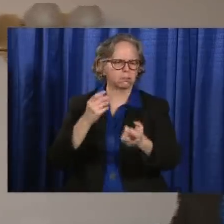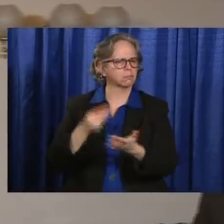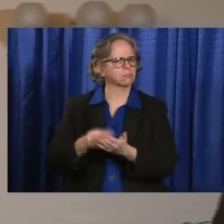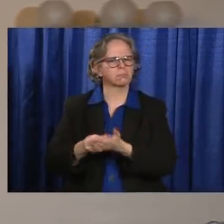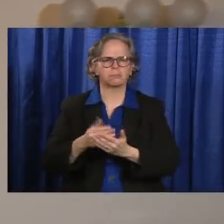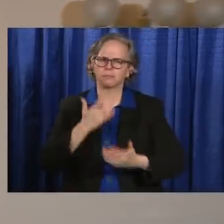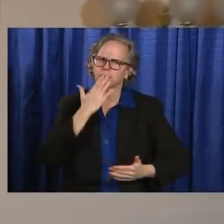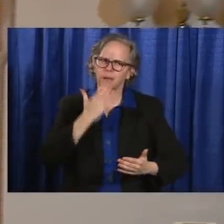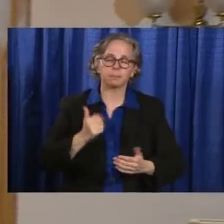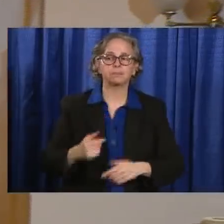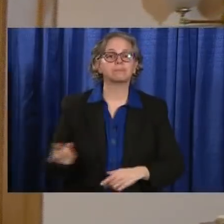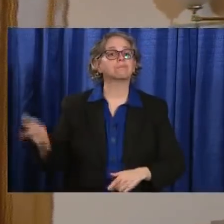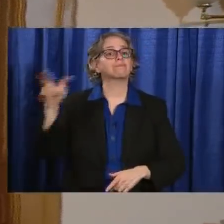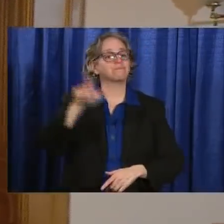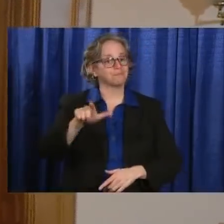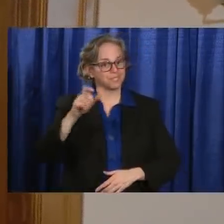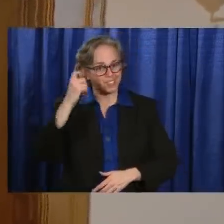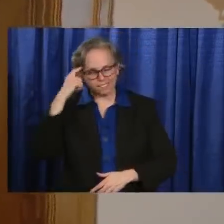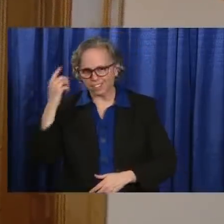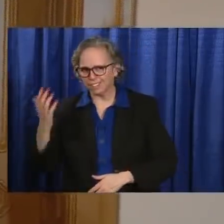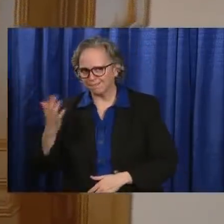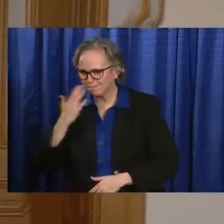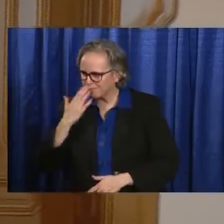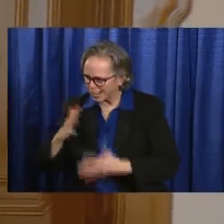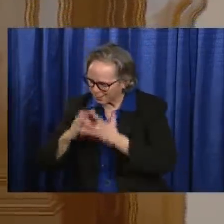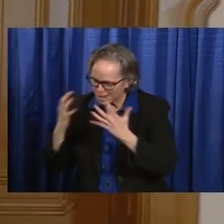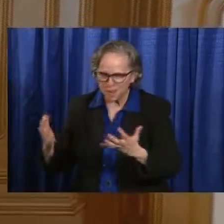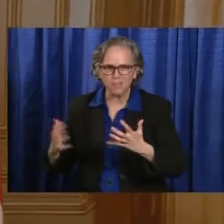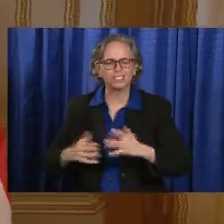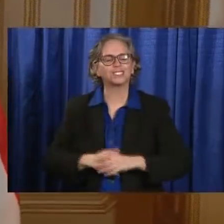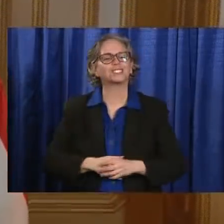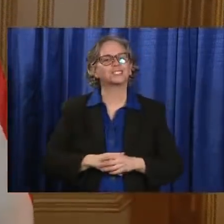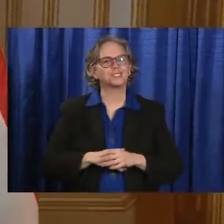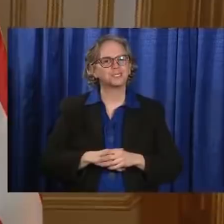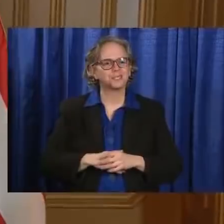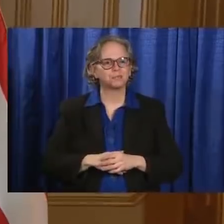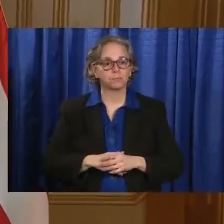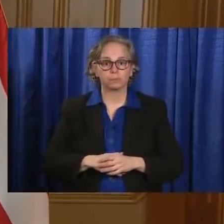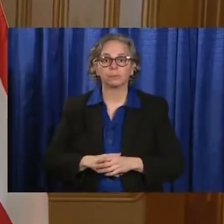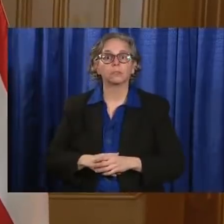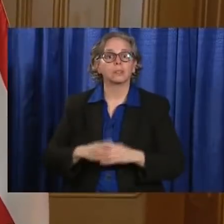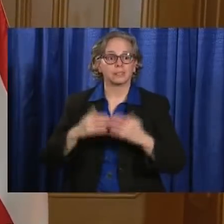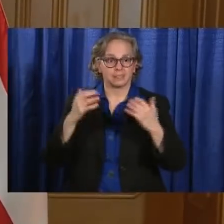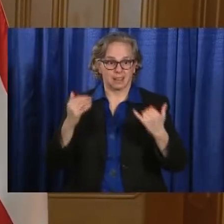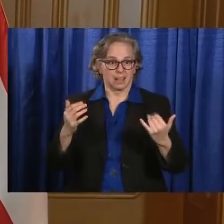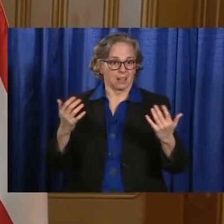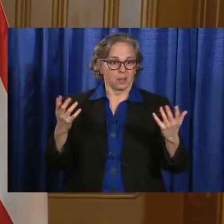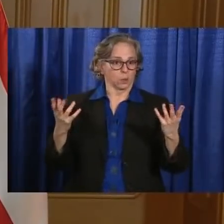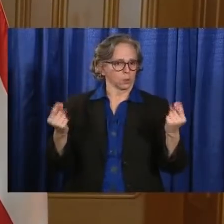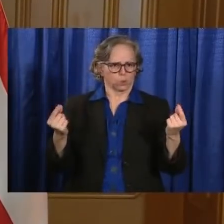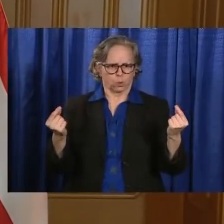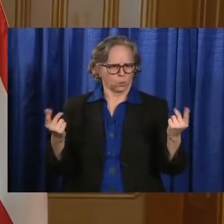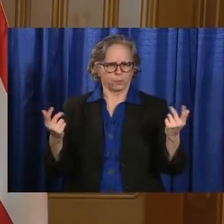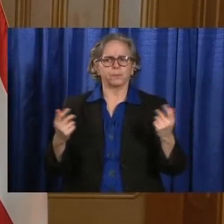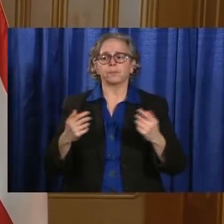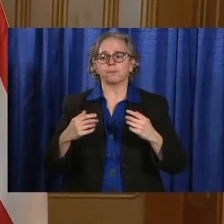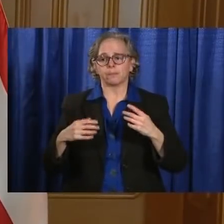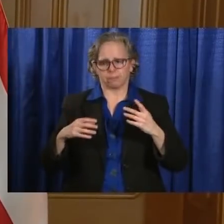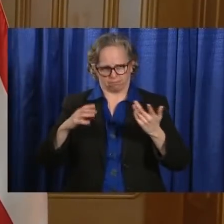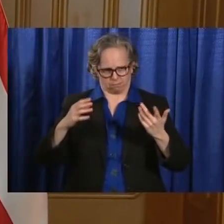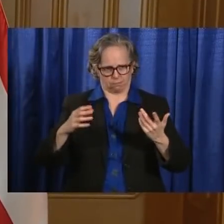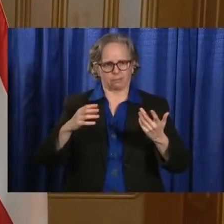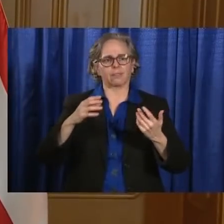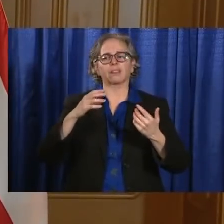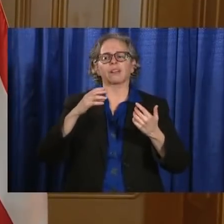Lieutenant Governor, thank you very much. We now have Ursel McElroy, who is our director of the Ohio Department of Aging.